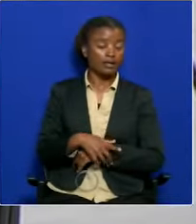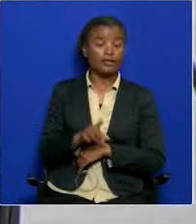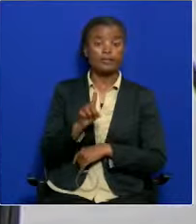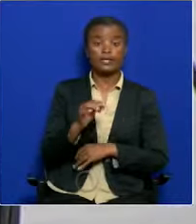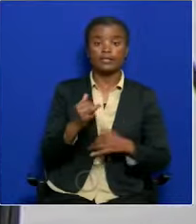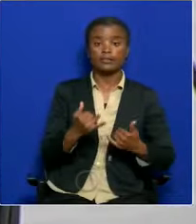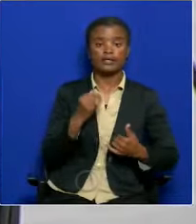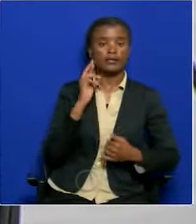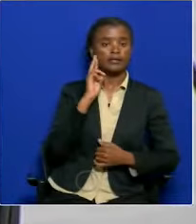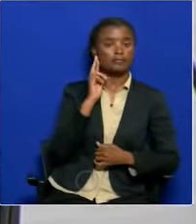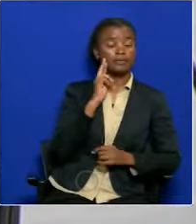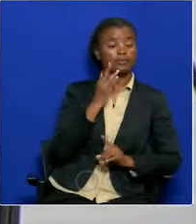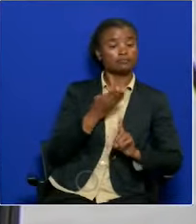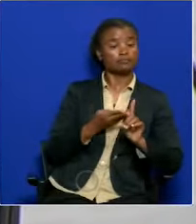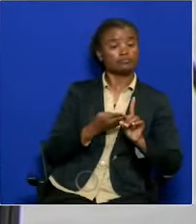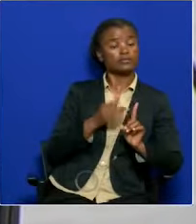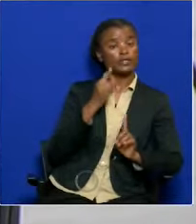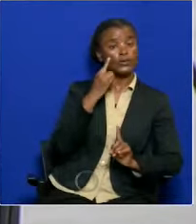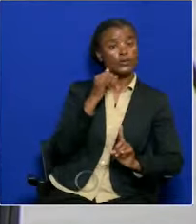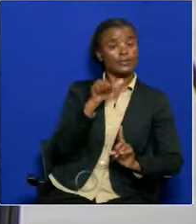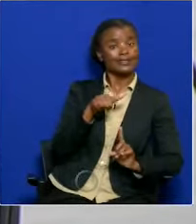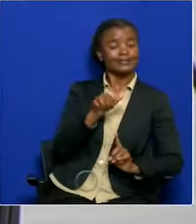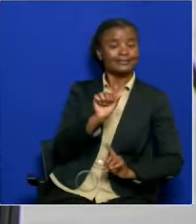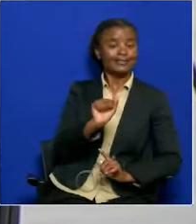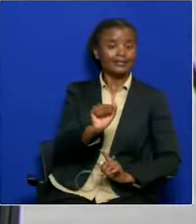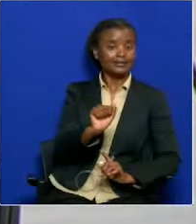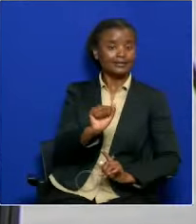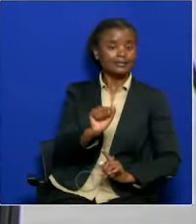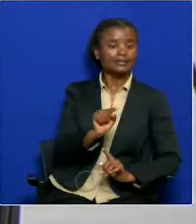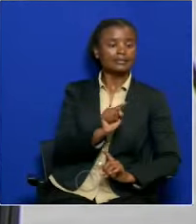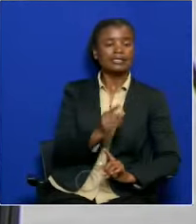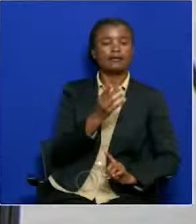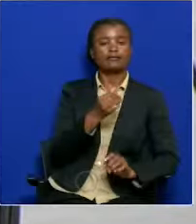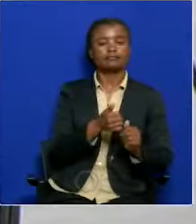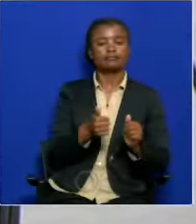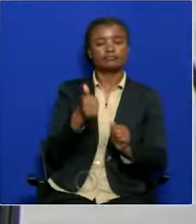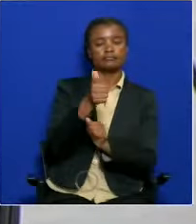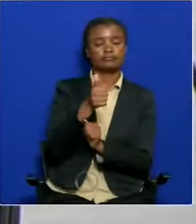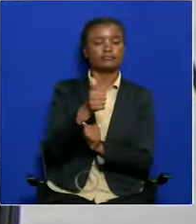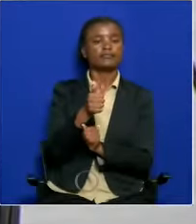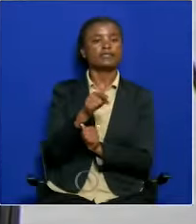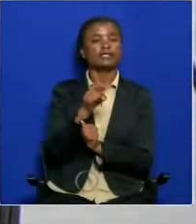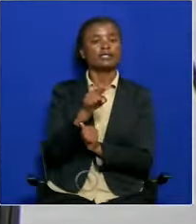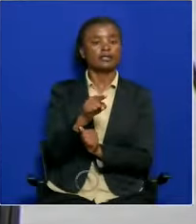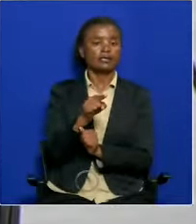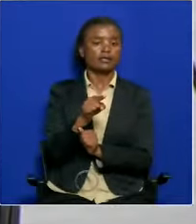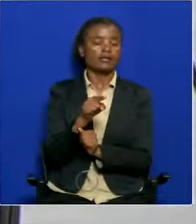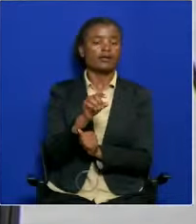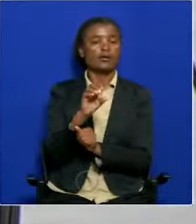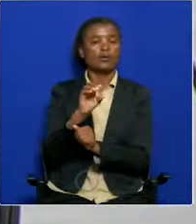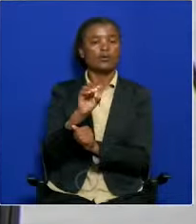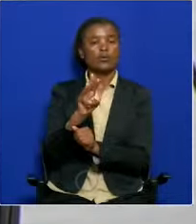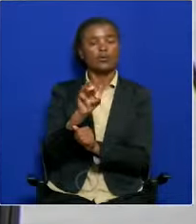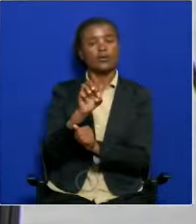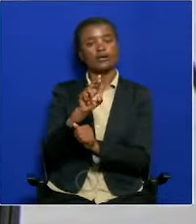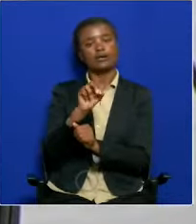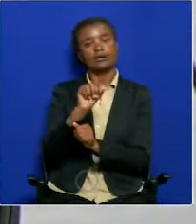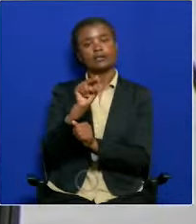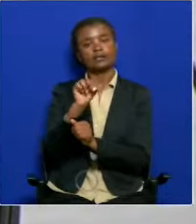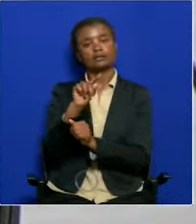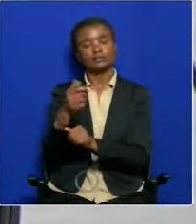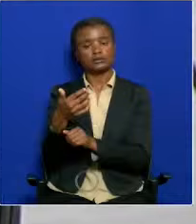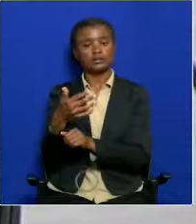A that he presently holds the rank of warrant officer. It appears that until as recently as 3